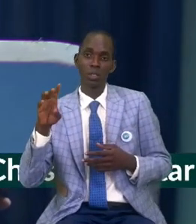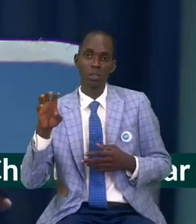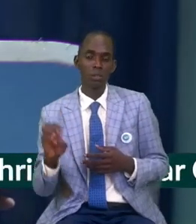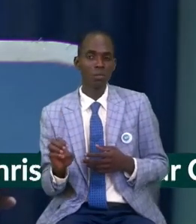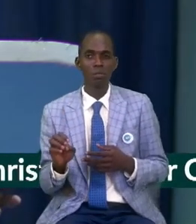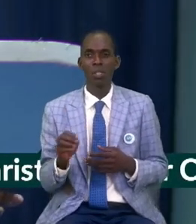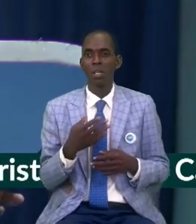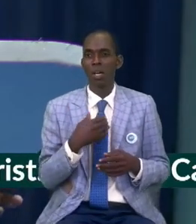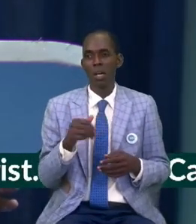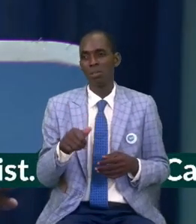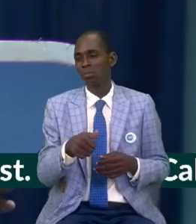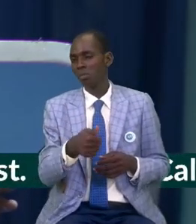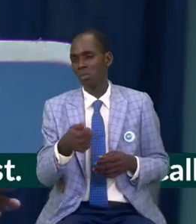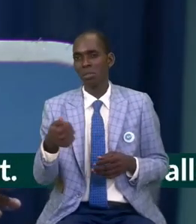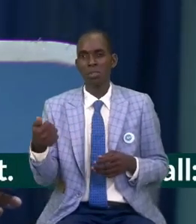Kwale, Ndokwa